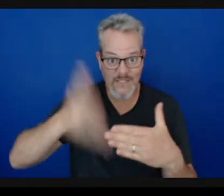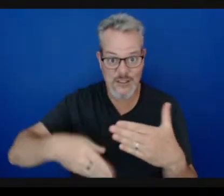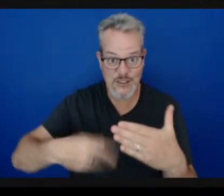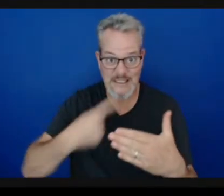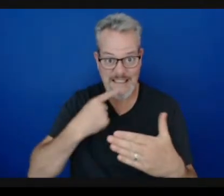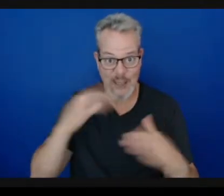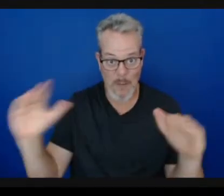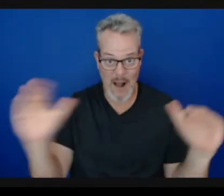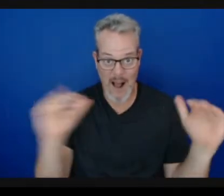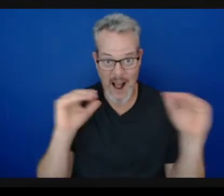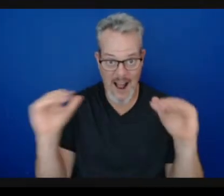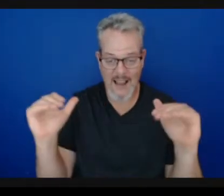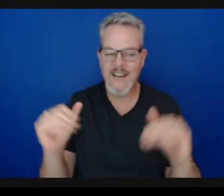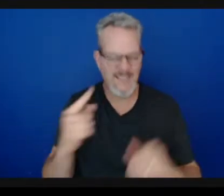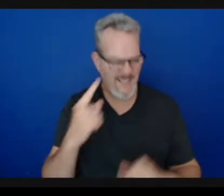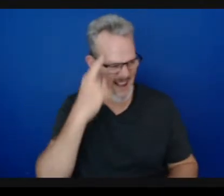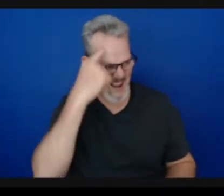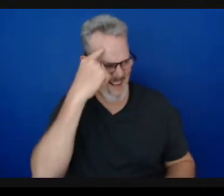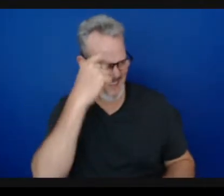I think so.